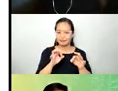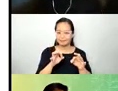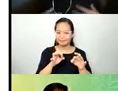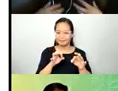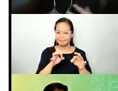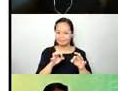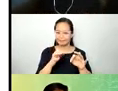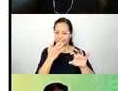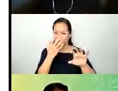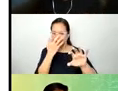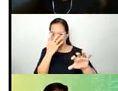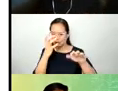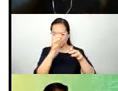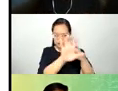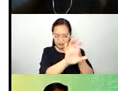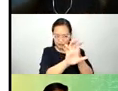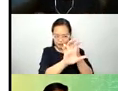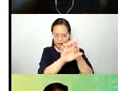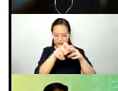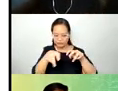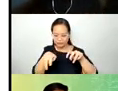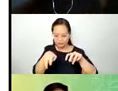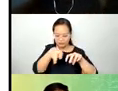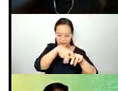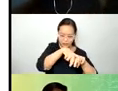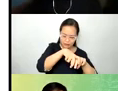lives, then maybe we can judge better.